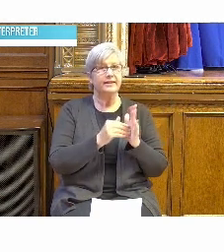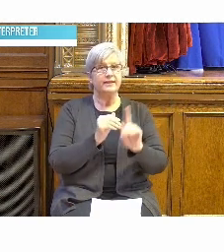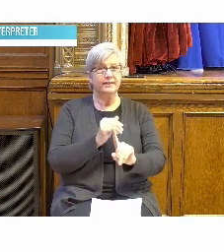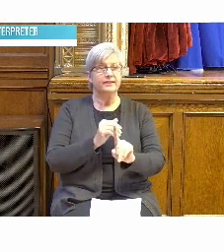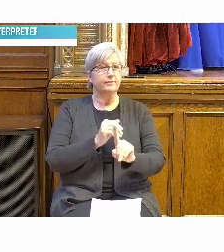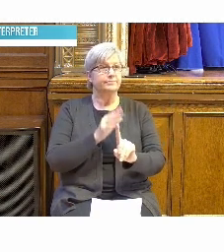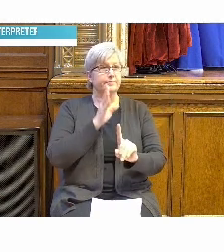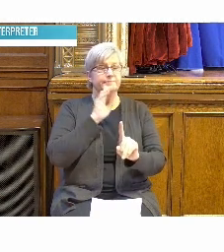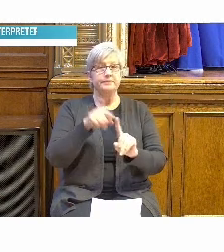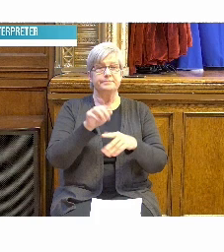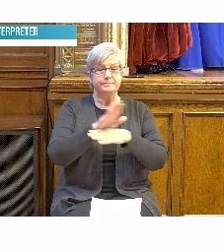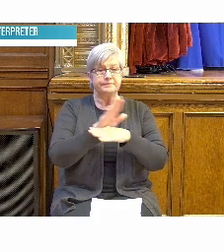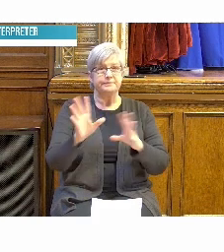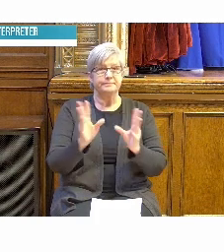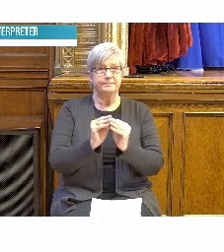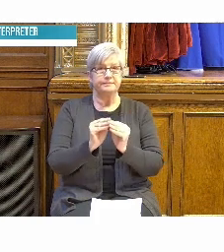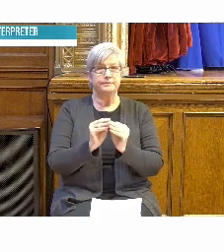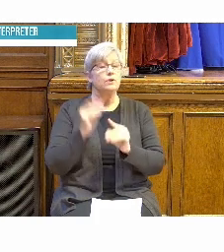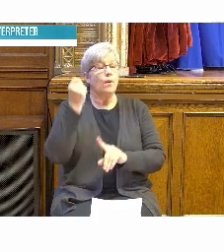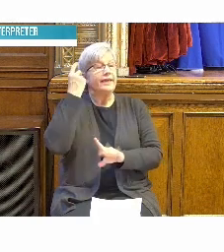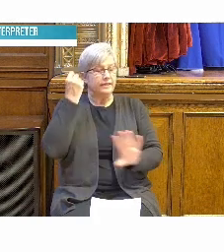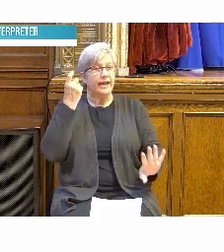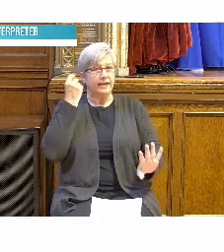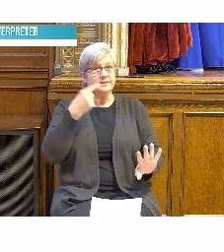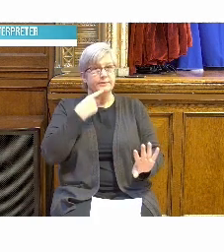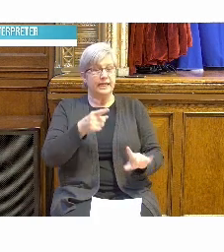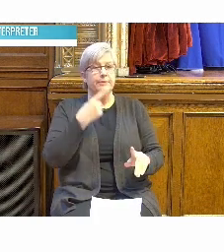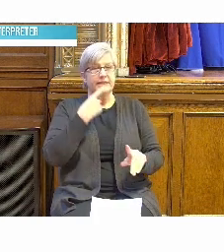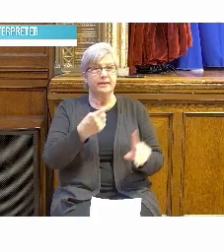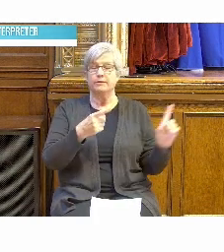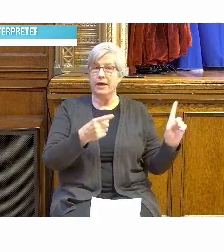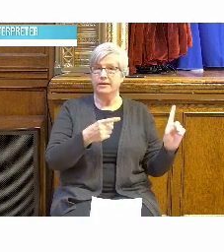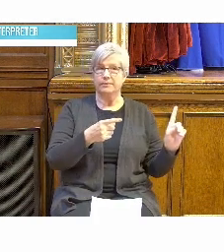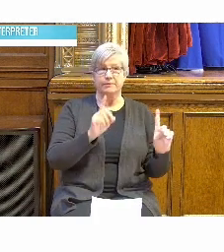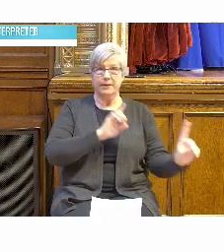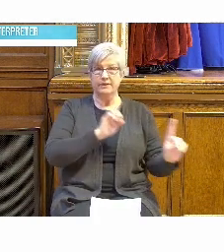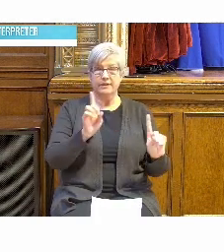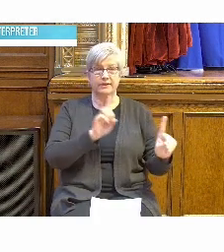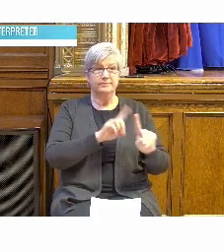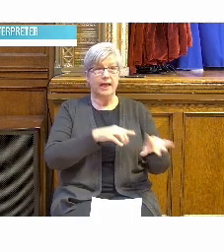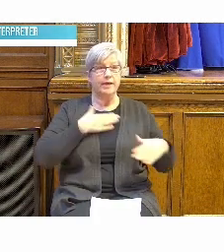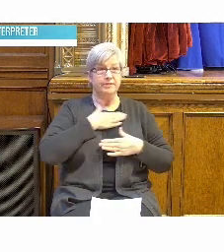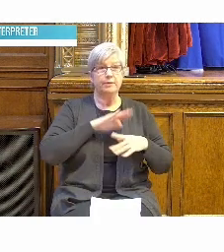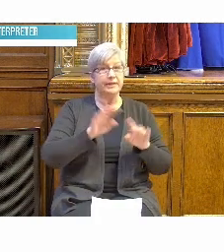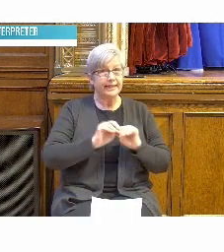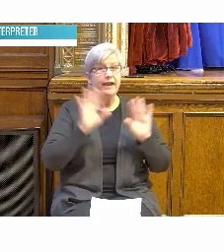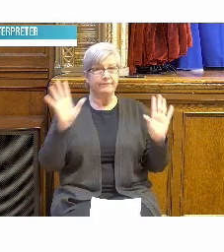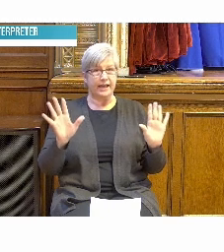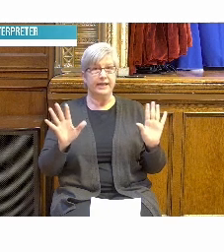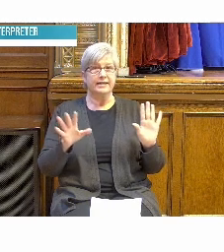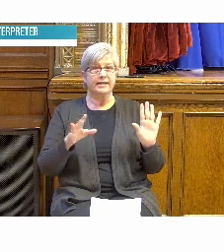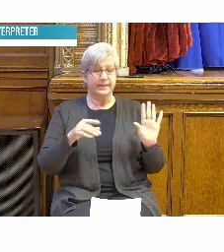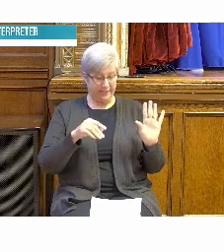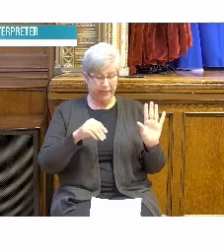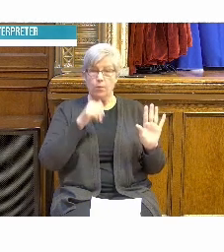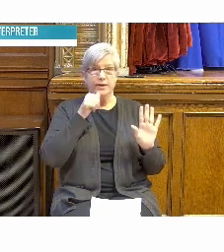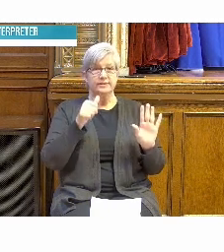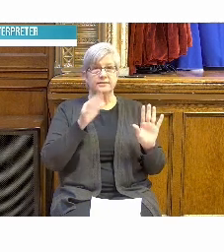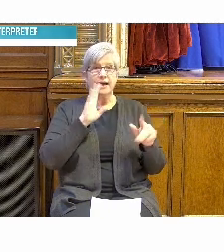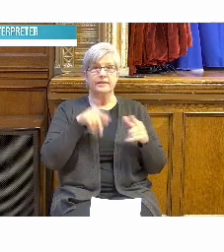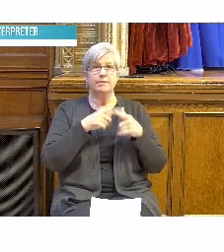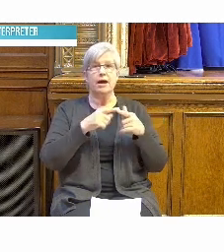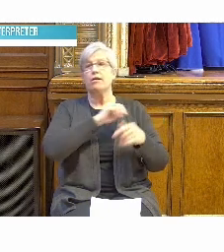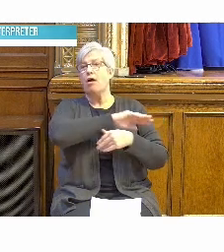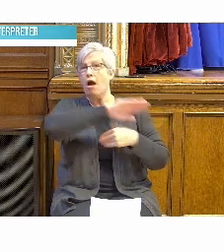we're saying business meetings no, and we're I saying, get that. is it 3, yeah, I I just appreciate that. wanted I'm to just saying, clarify that it wasn't open